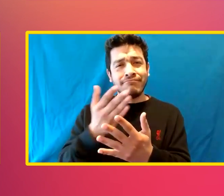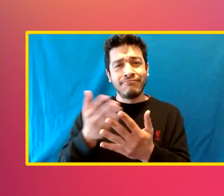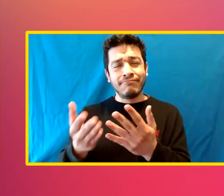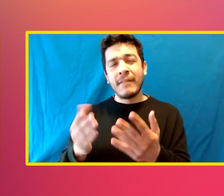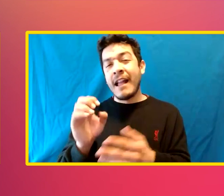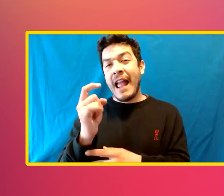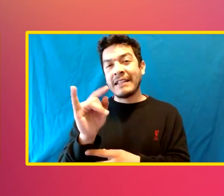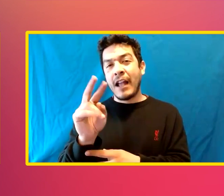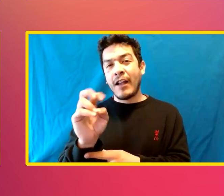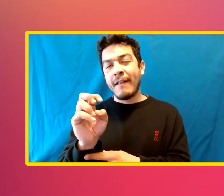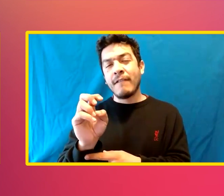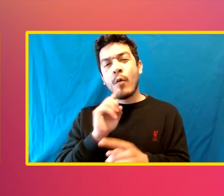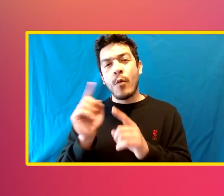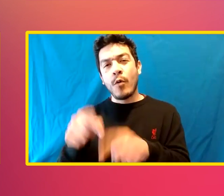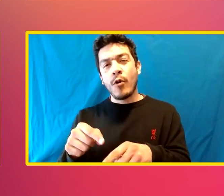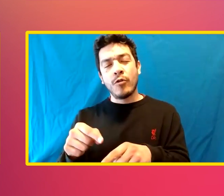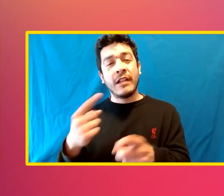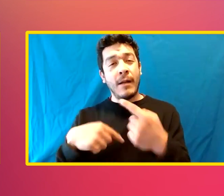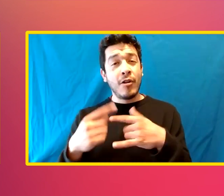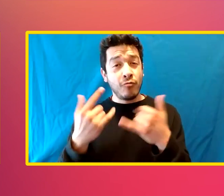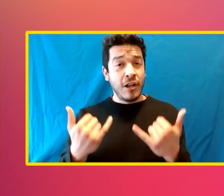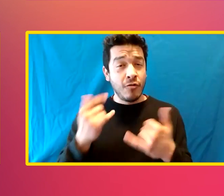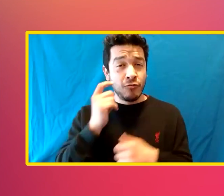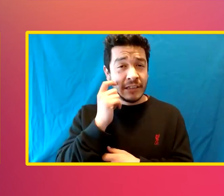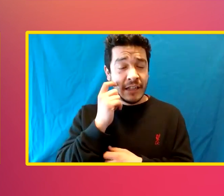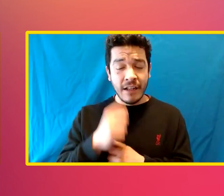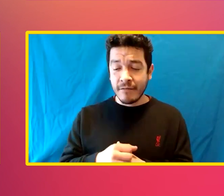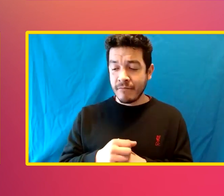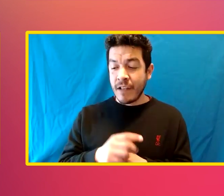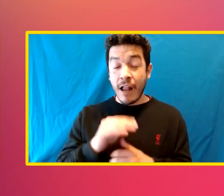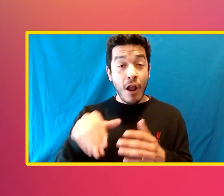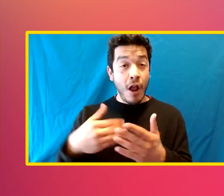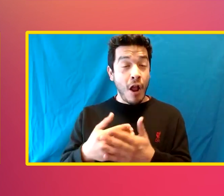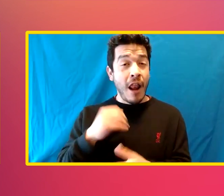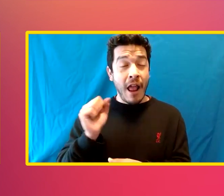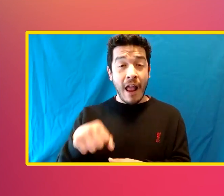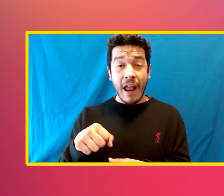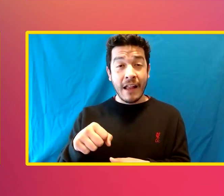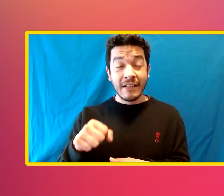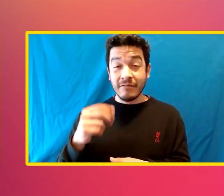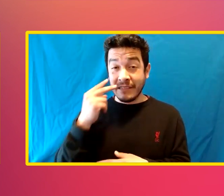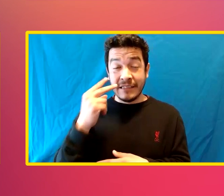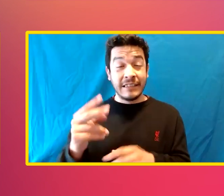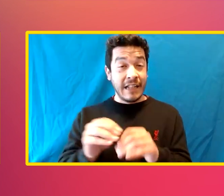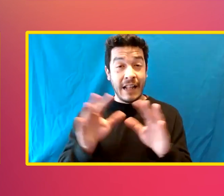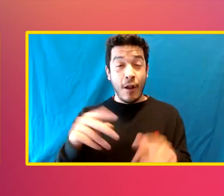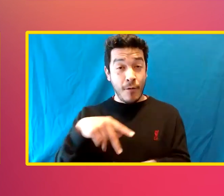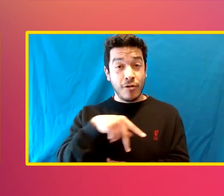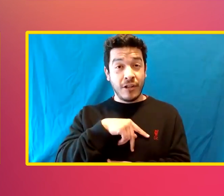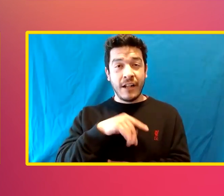orders coming out recently, and all I can make of it personally is